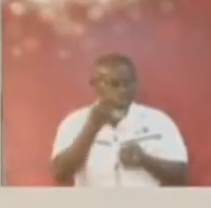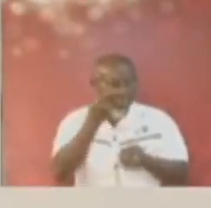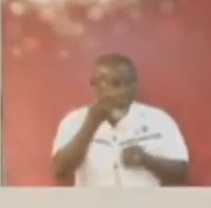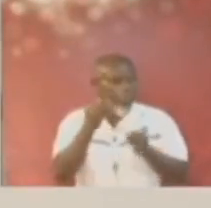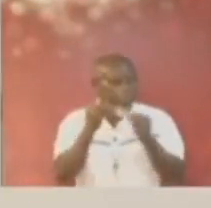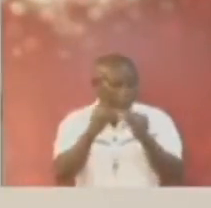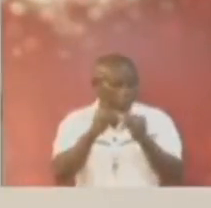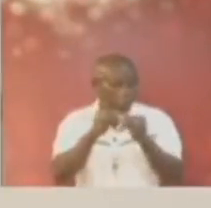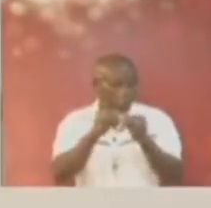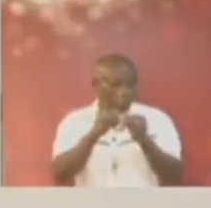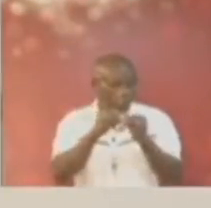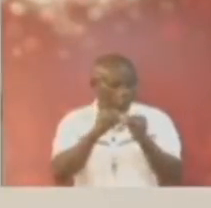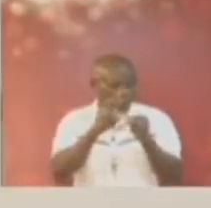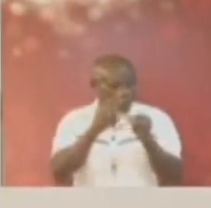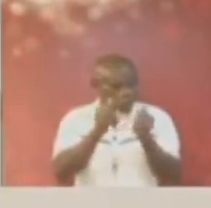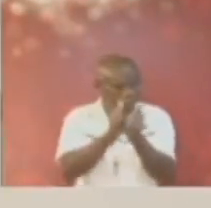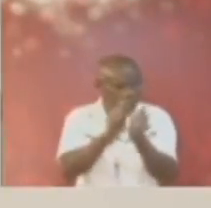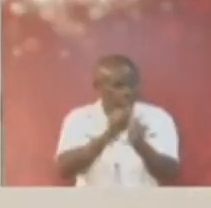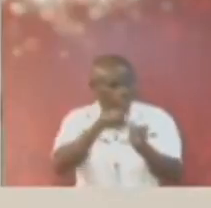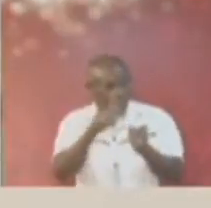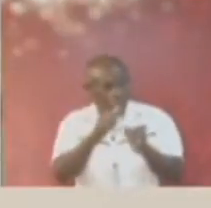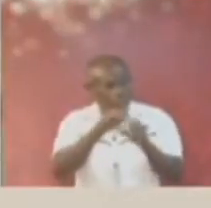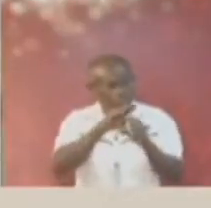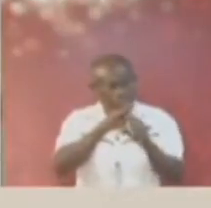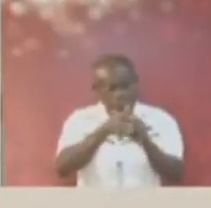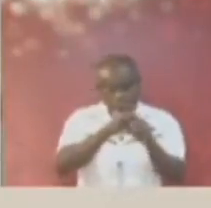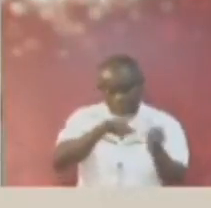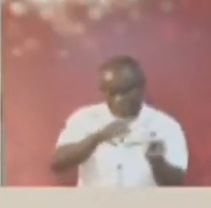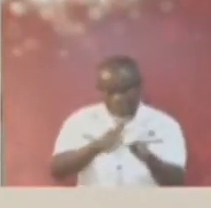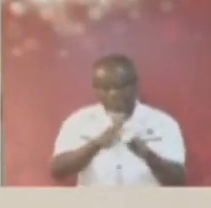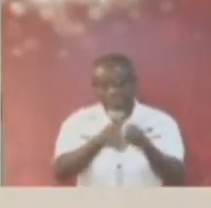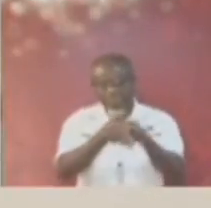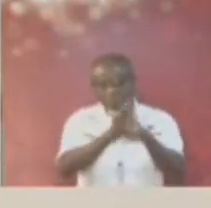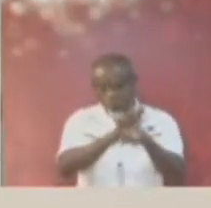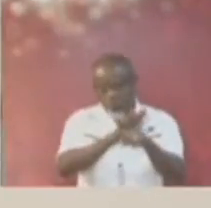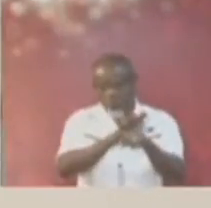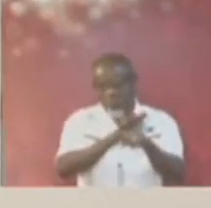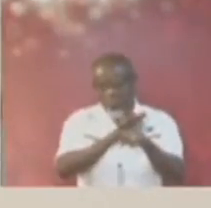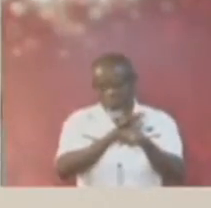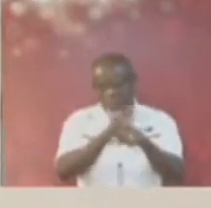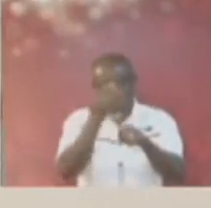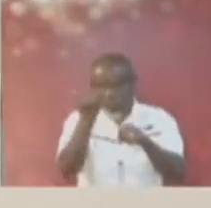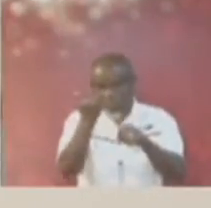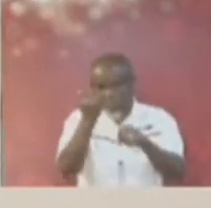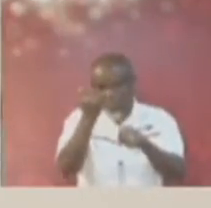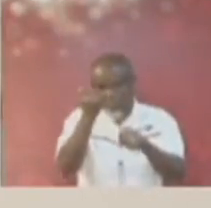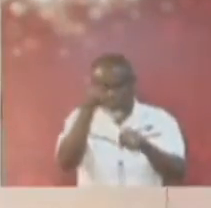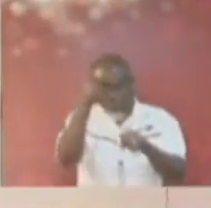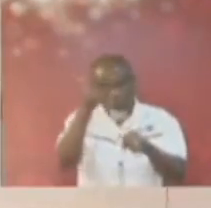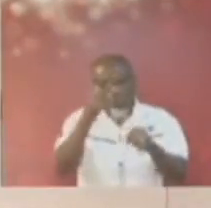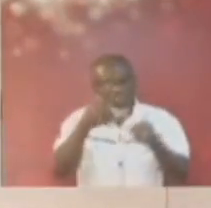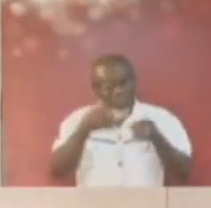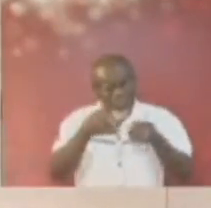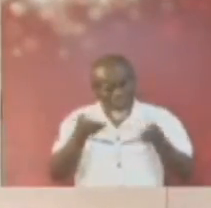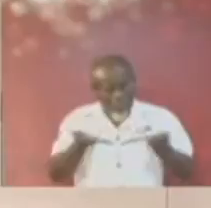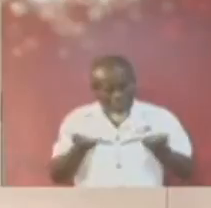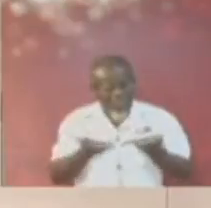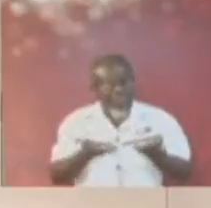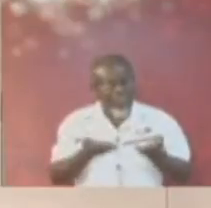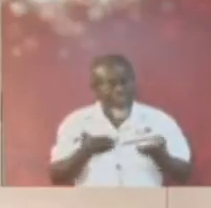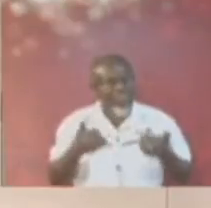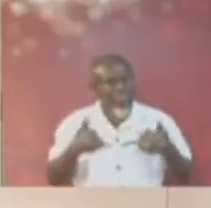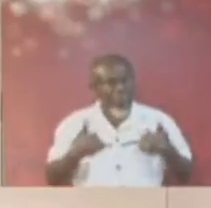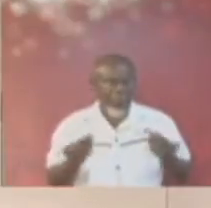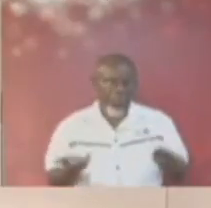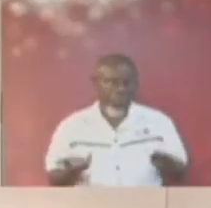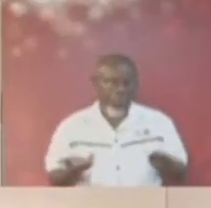those are the most frequent comorbidities that we have in the population. Thank you very much. And we go now to